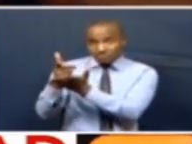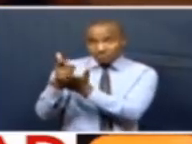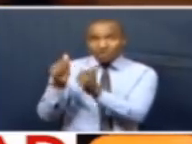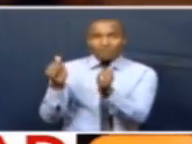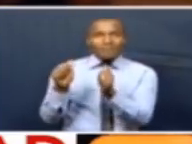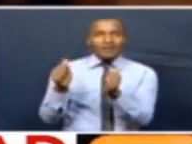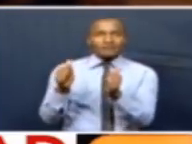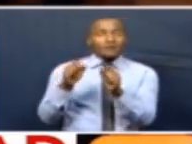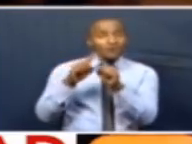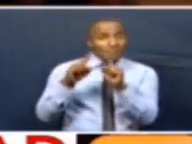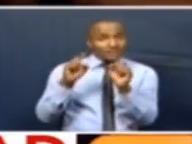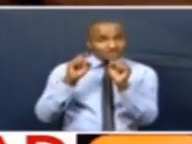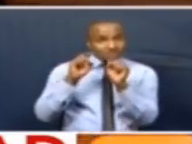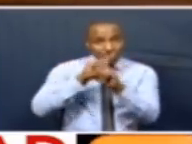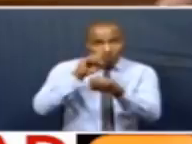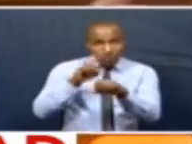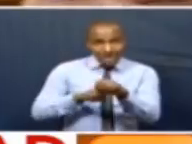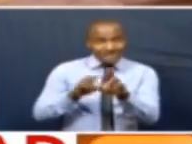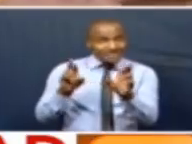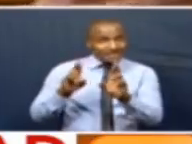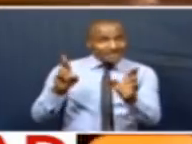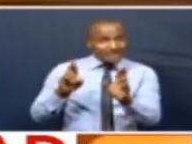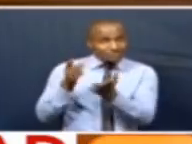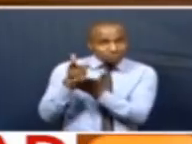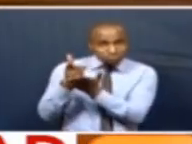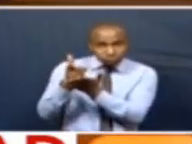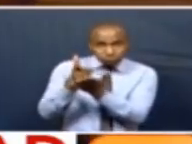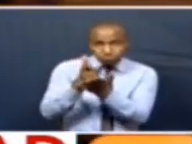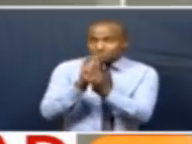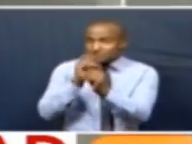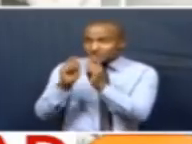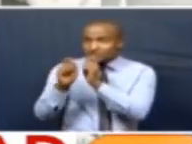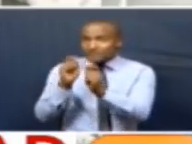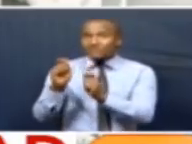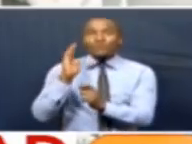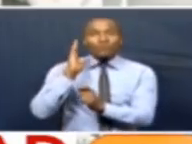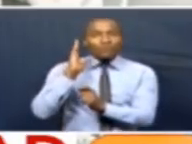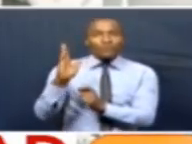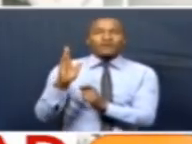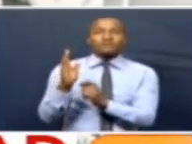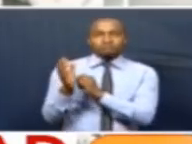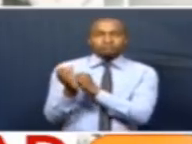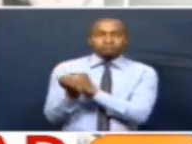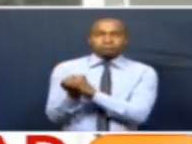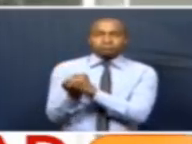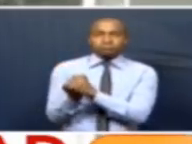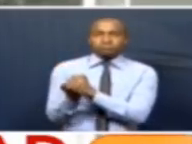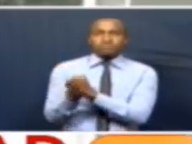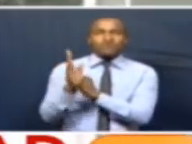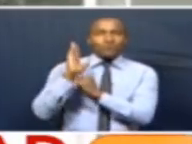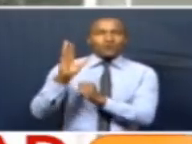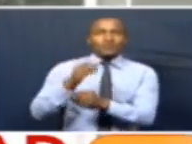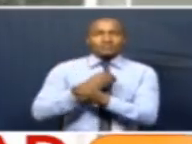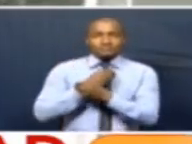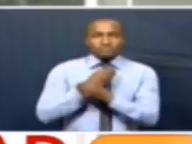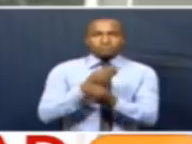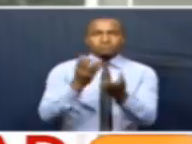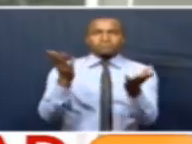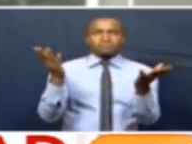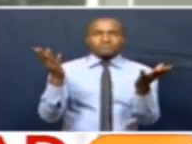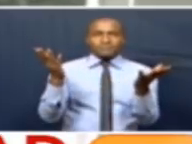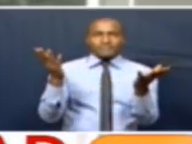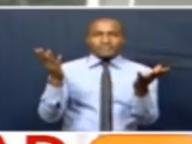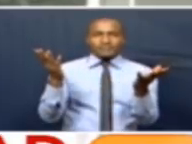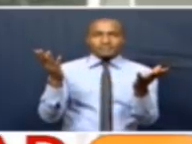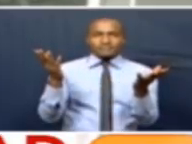further information with regard to the last moments and just messages from the family, Hussein, we will be able to